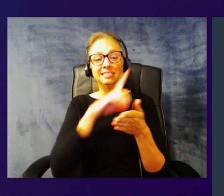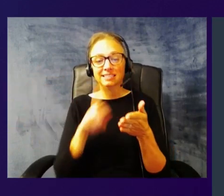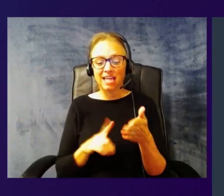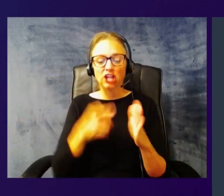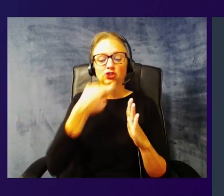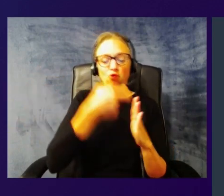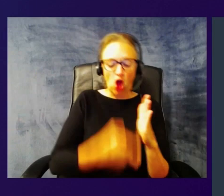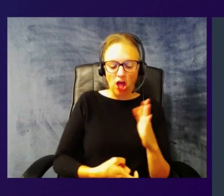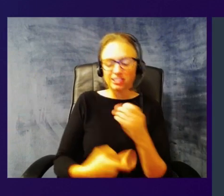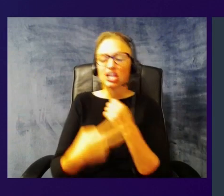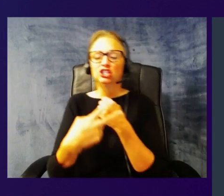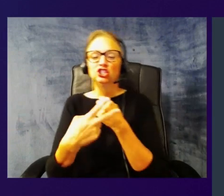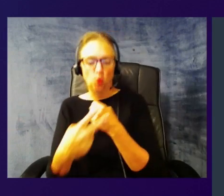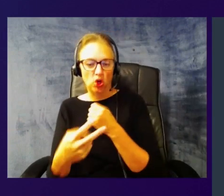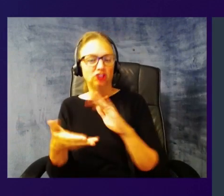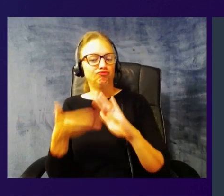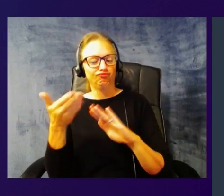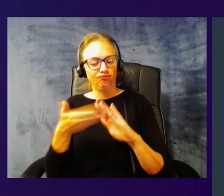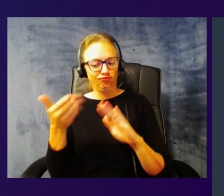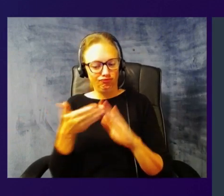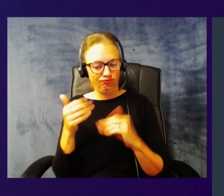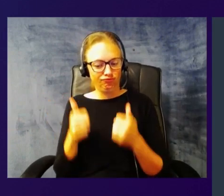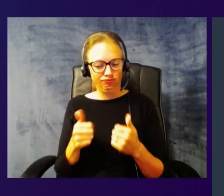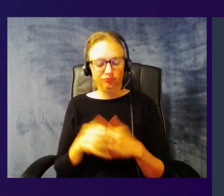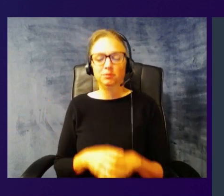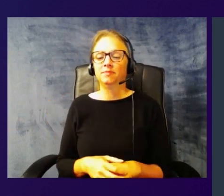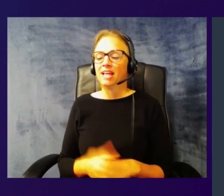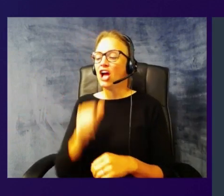storage performance based on your specific needs. There isn't